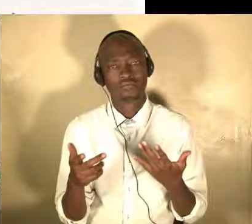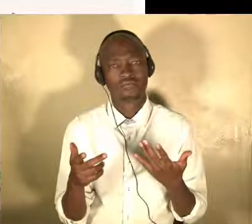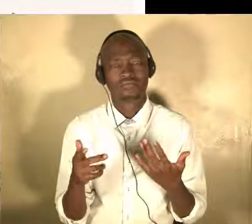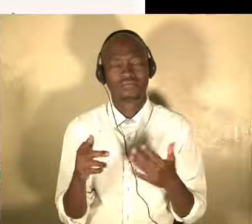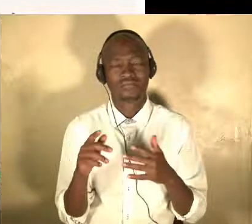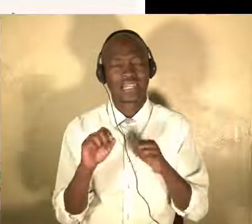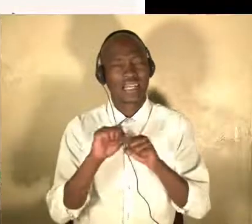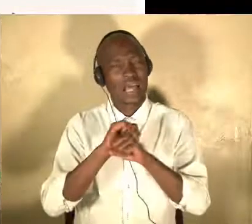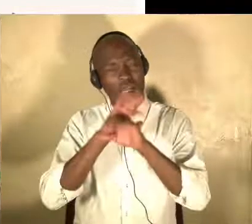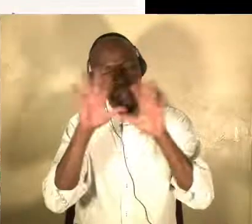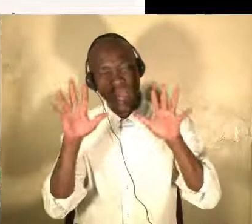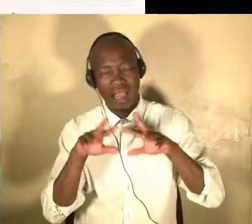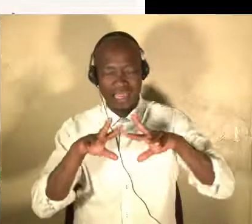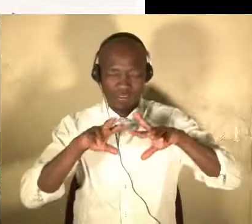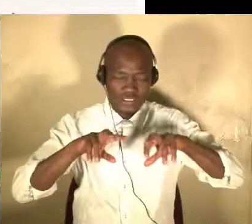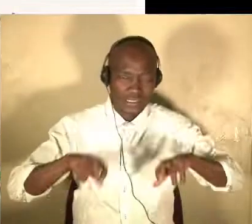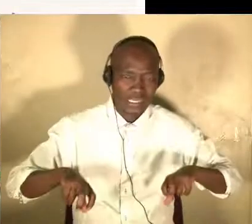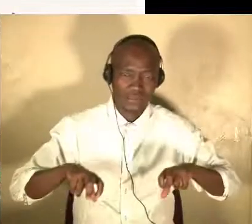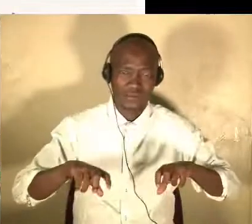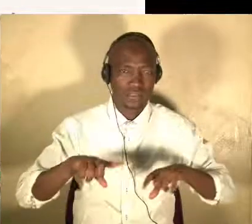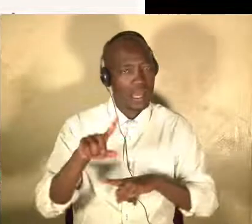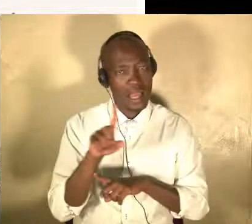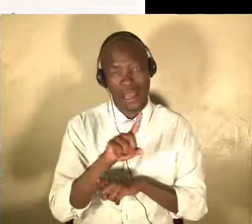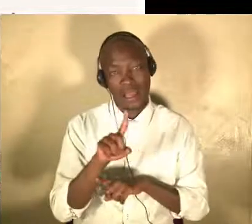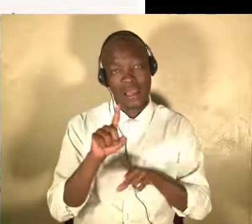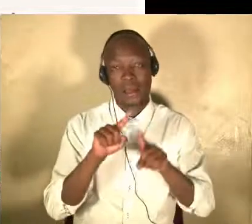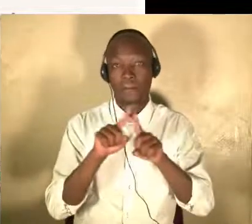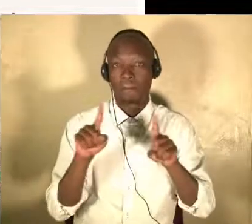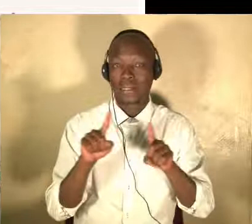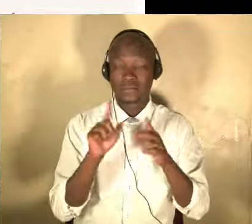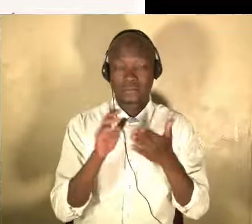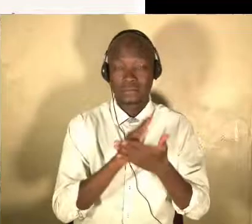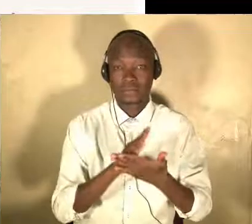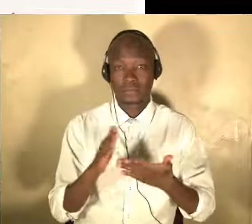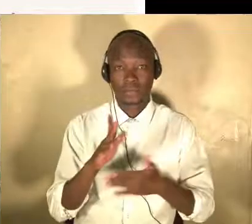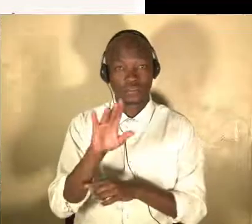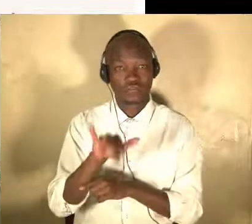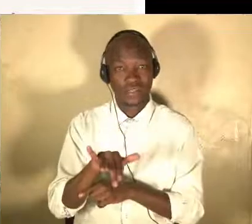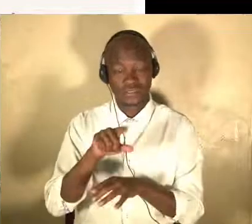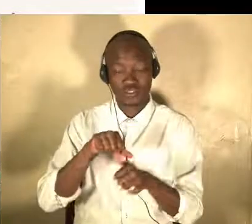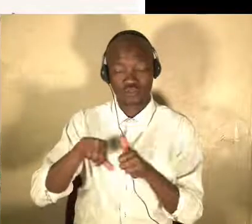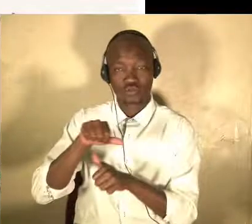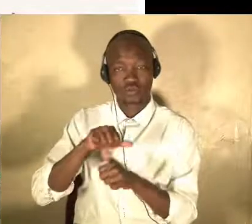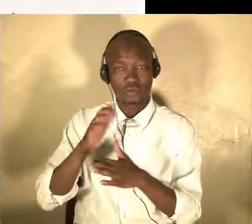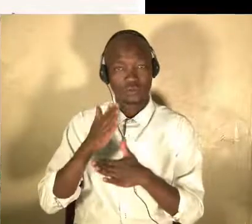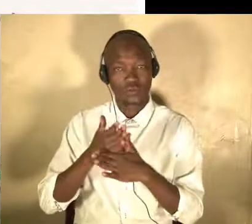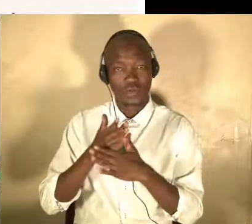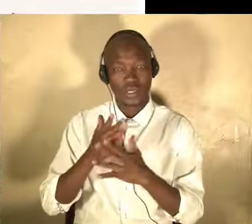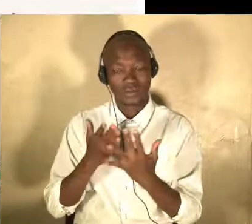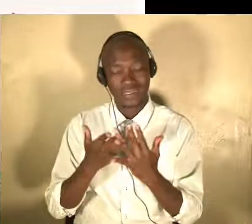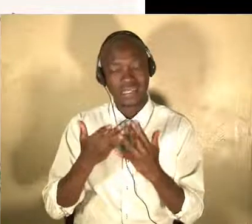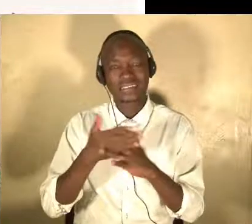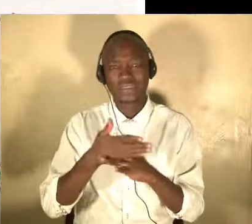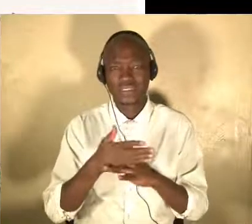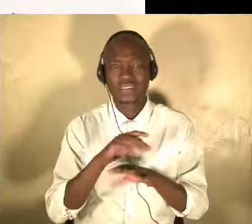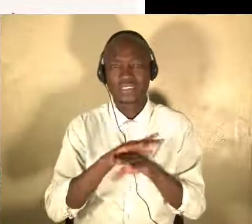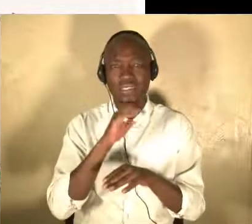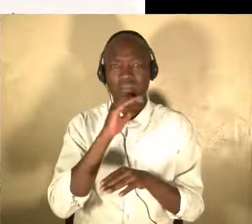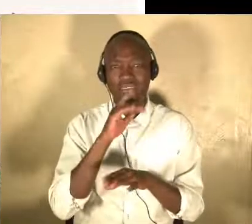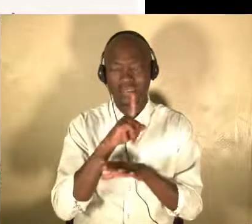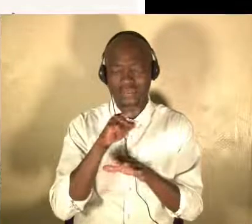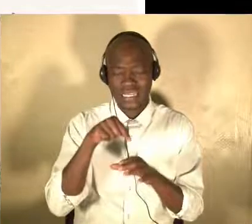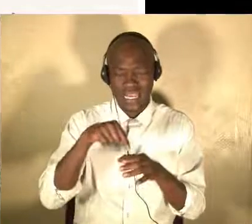thorough investigation. However, part of a social work intervention involves a